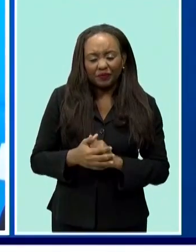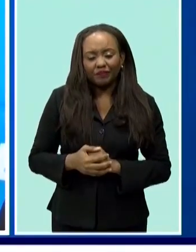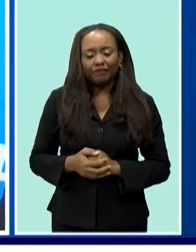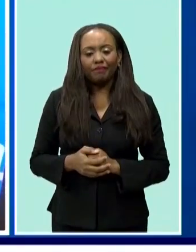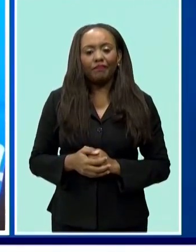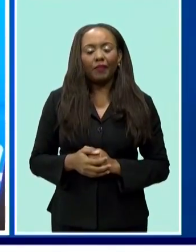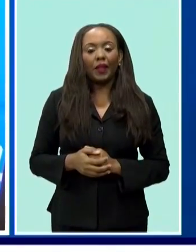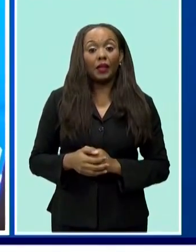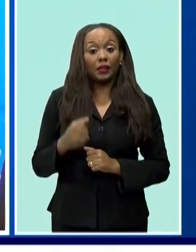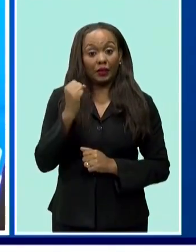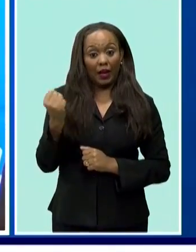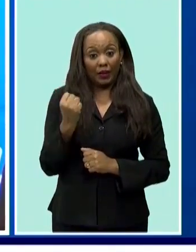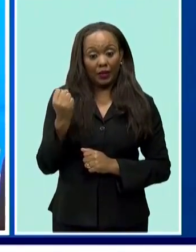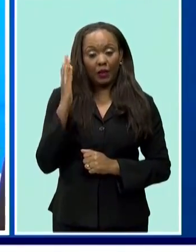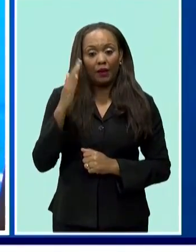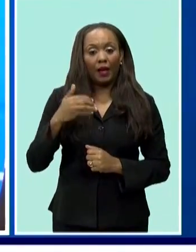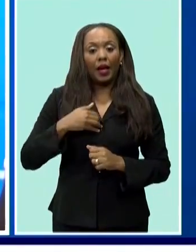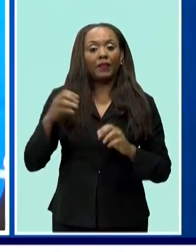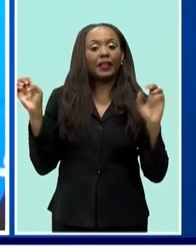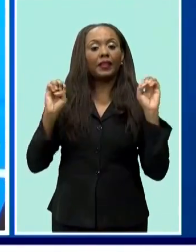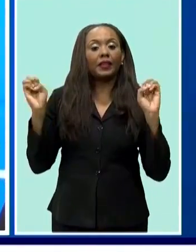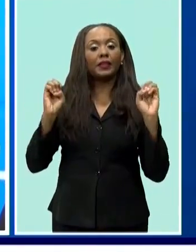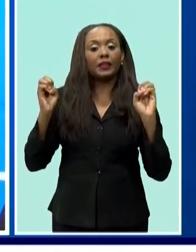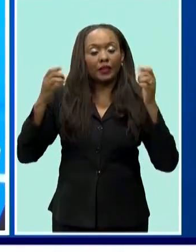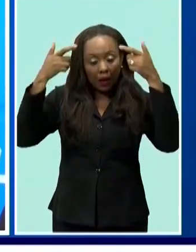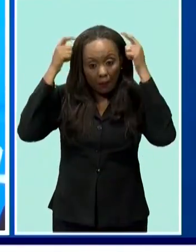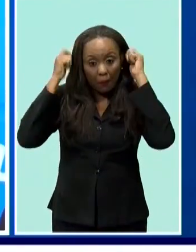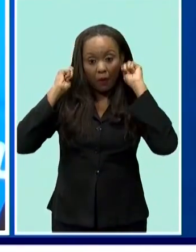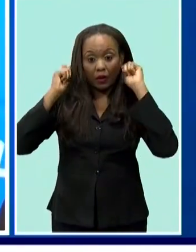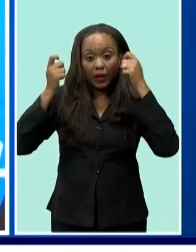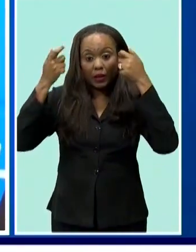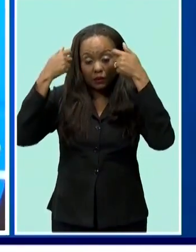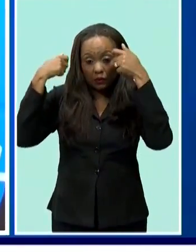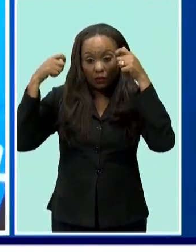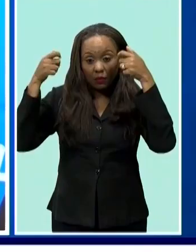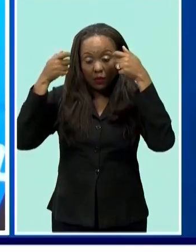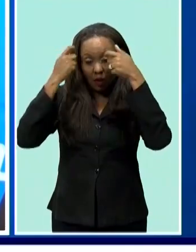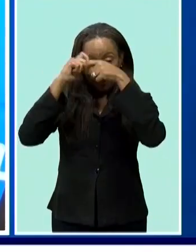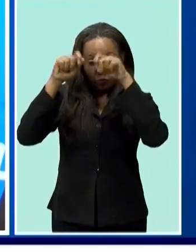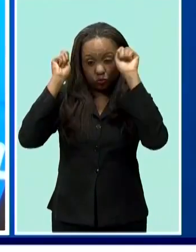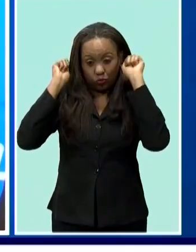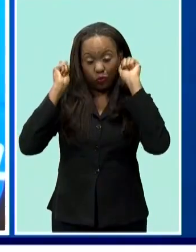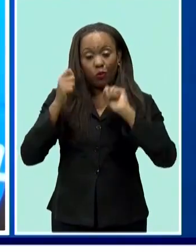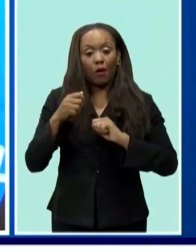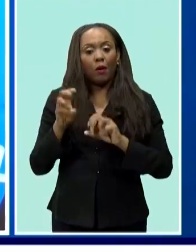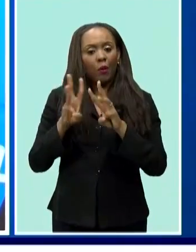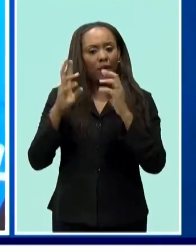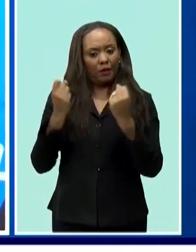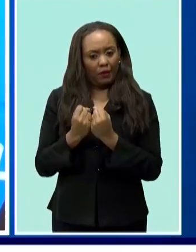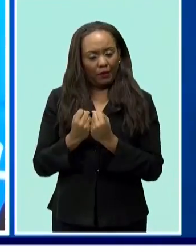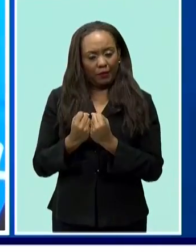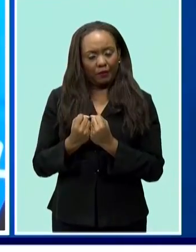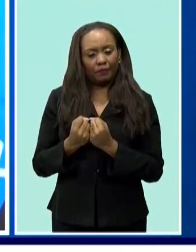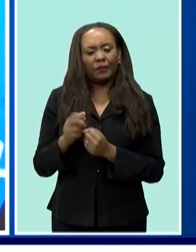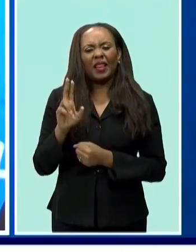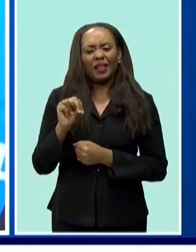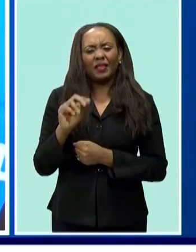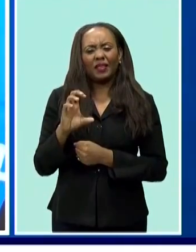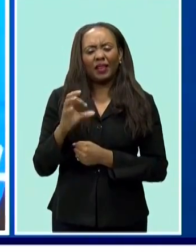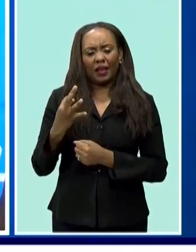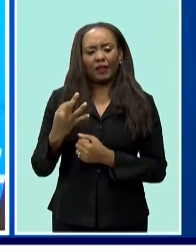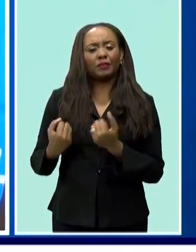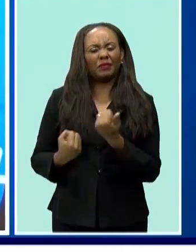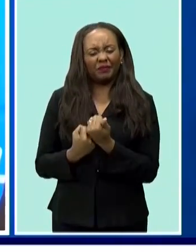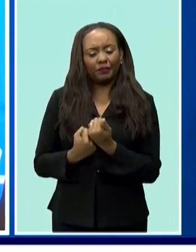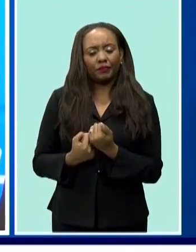Saturday, this Saturday, we have an Easter bonnet workshop that is being done with the facilitation of the NCF, and that would then roll into